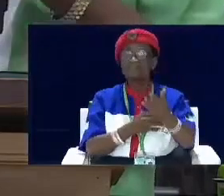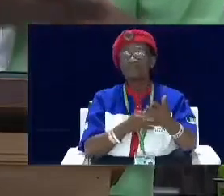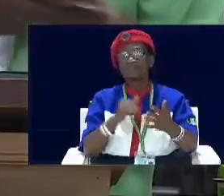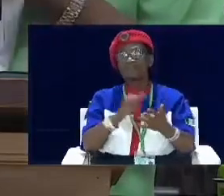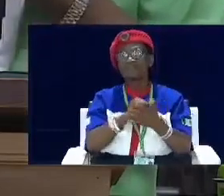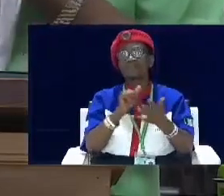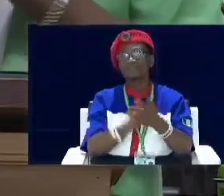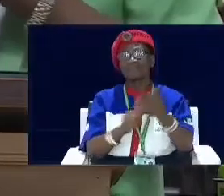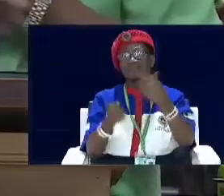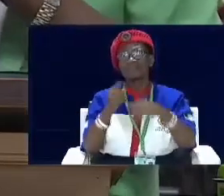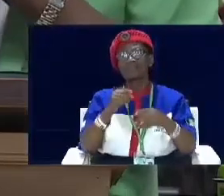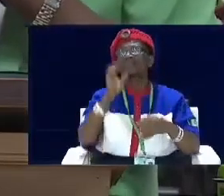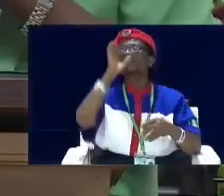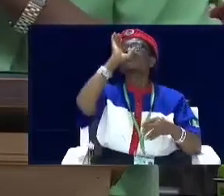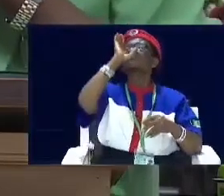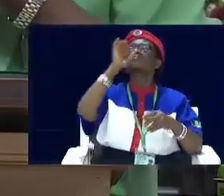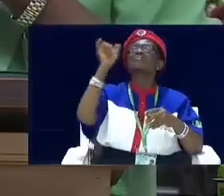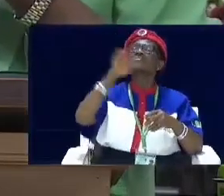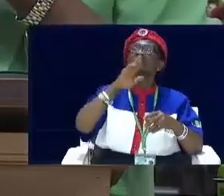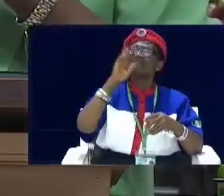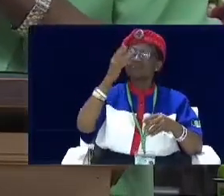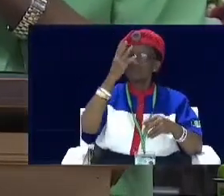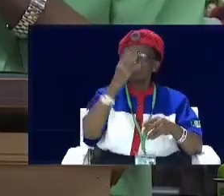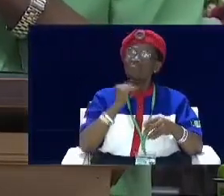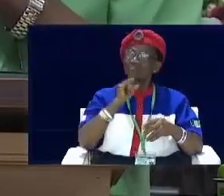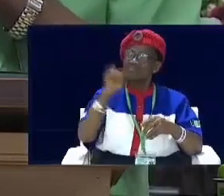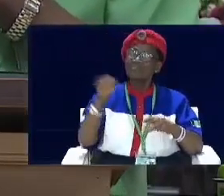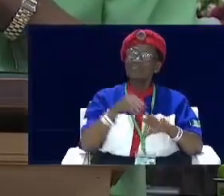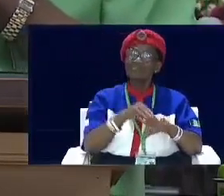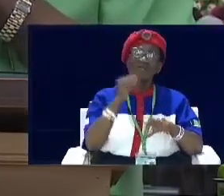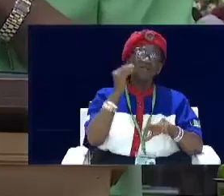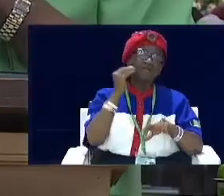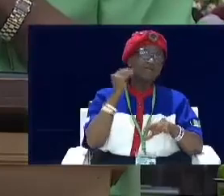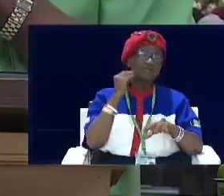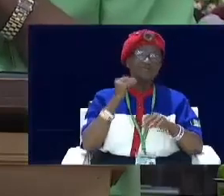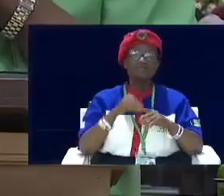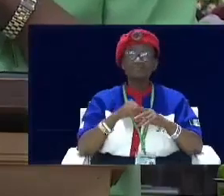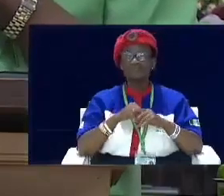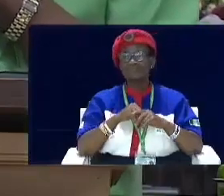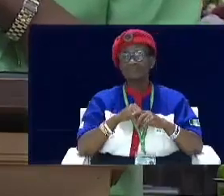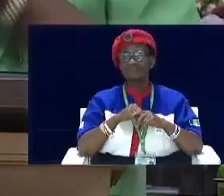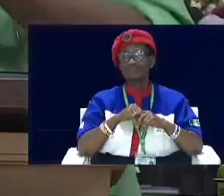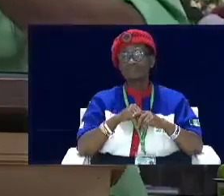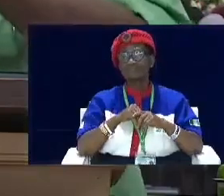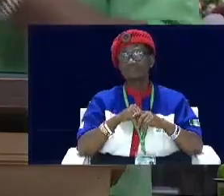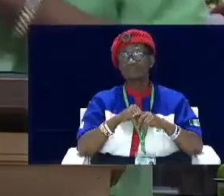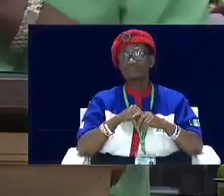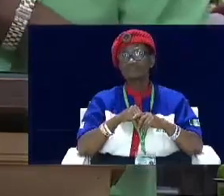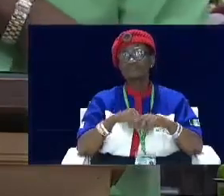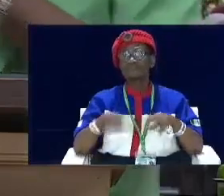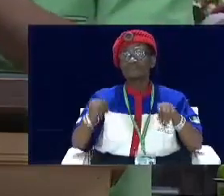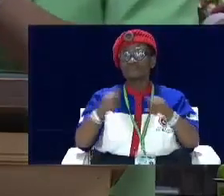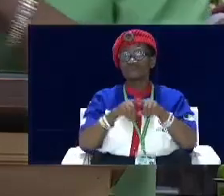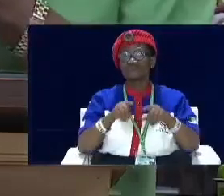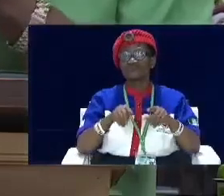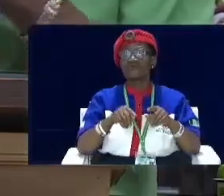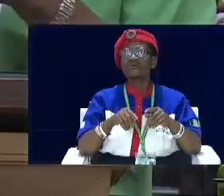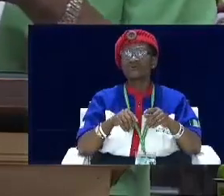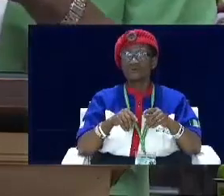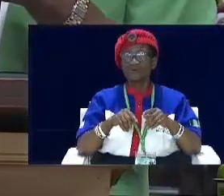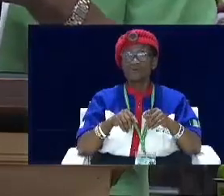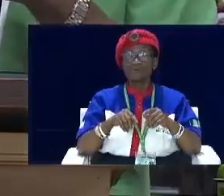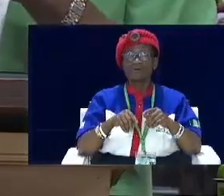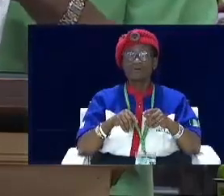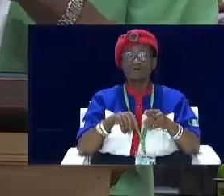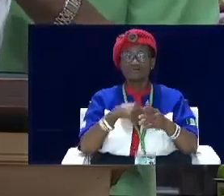they are sleeping at home. Àwọn tí wọ́n wá mutí lóru àná, wọ́n ń bẹ́lẹ̀ wọn tí wọ́n ń sùn. So the place is empty, ready